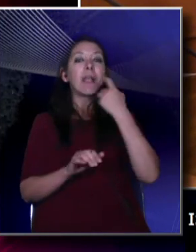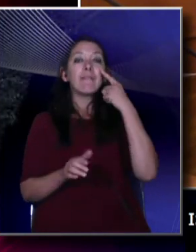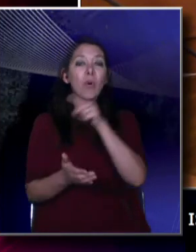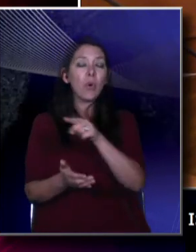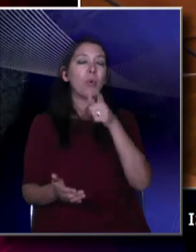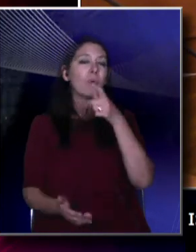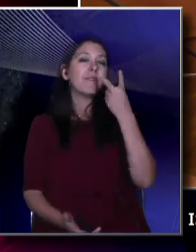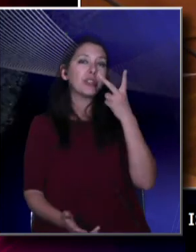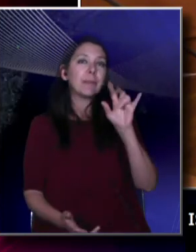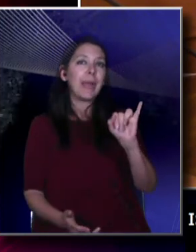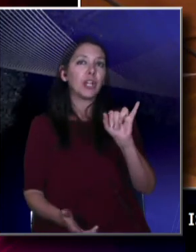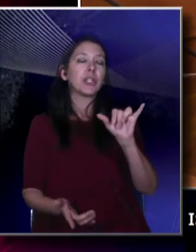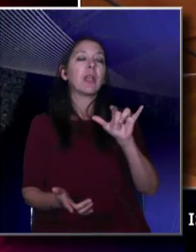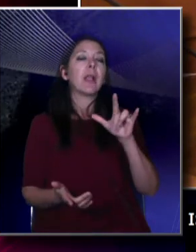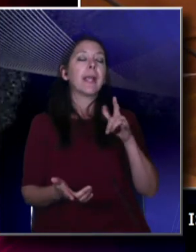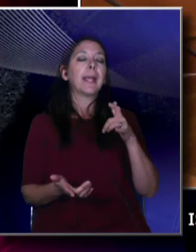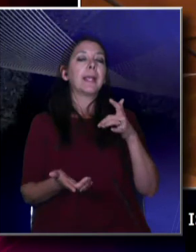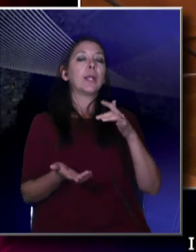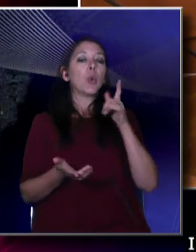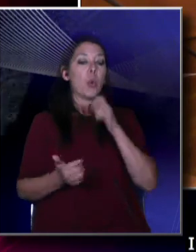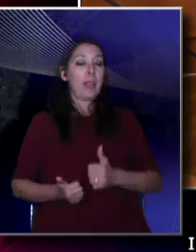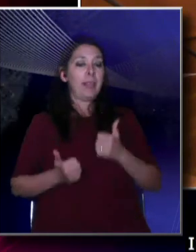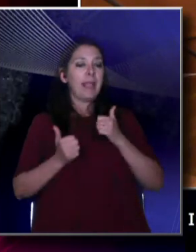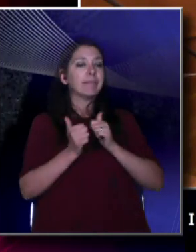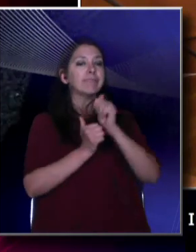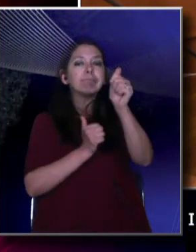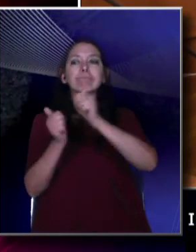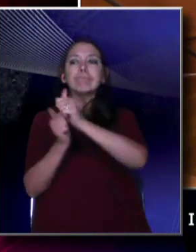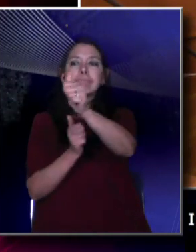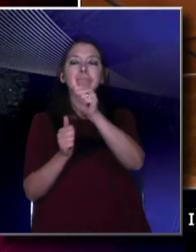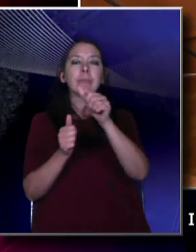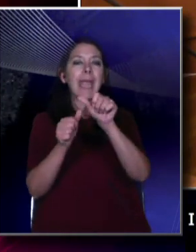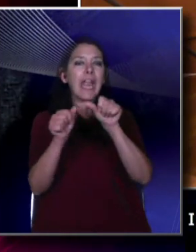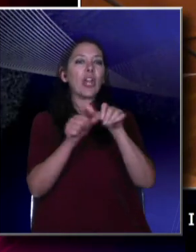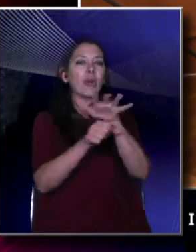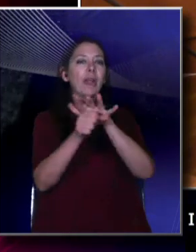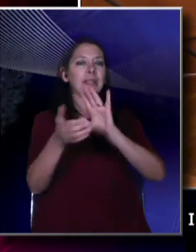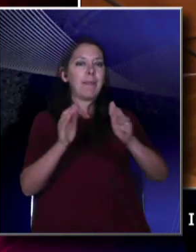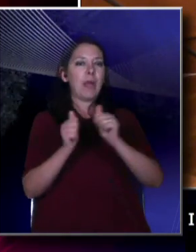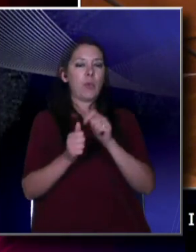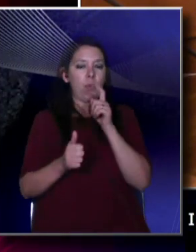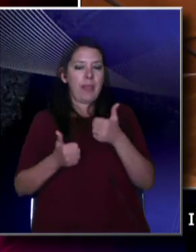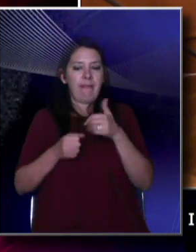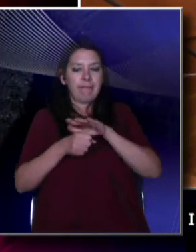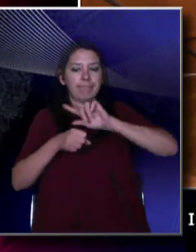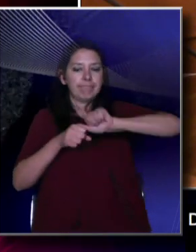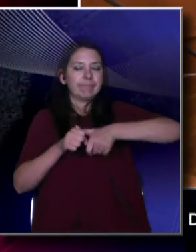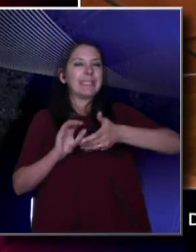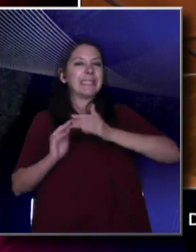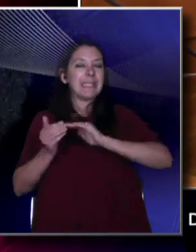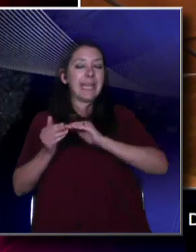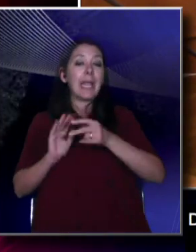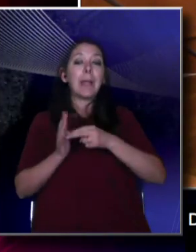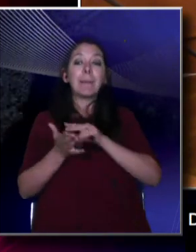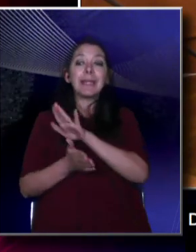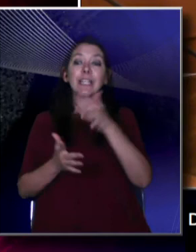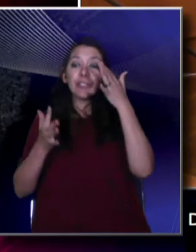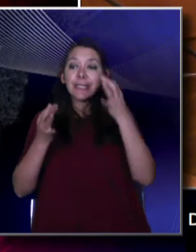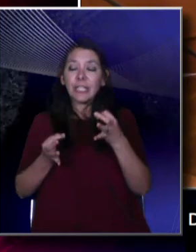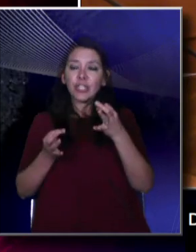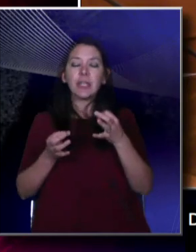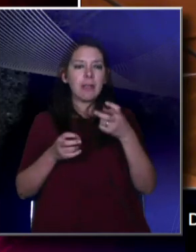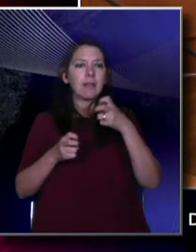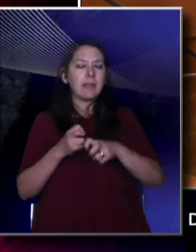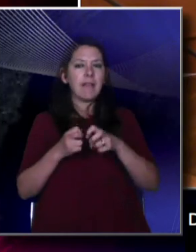children living in regional areas versus metro areas. These discrepancies make decisions for families that receive ASDB